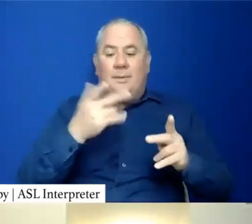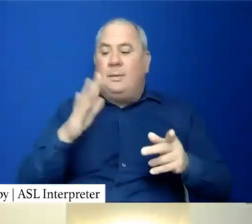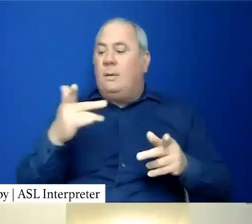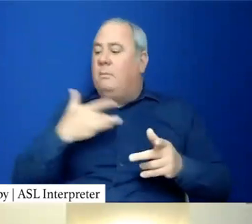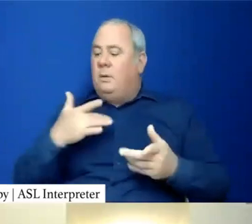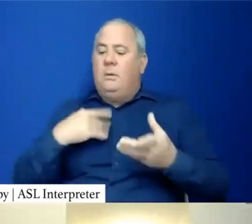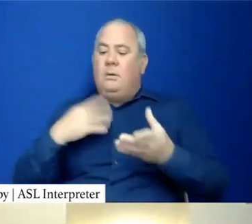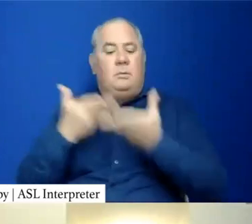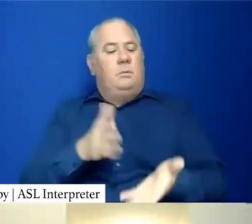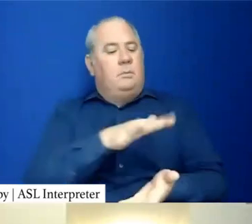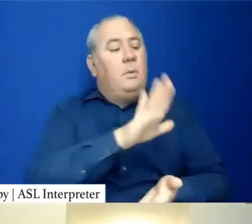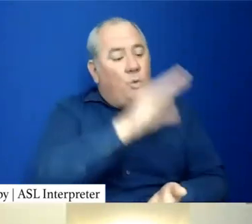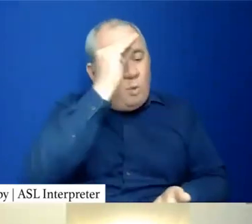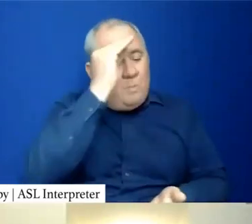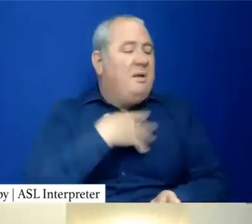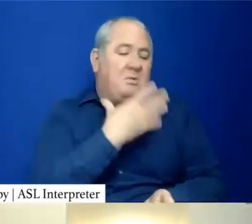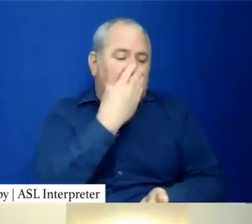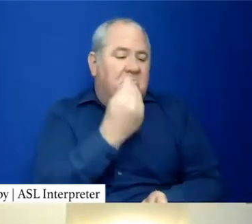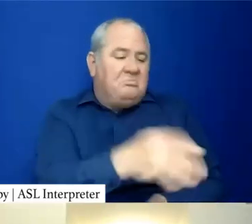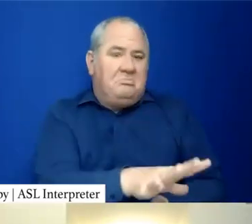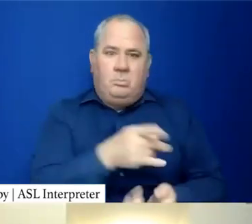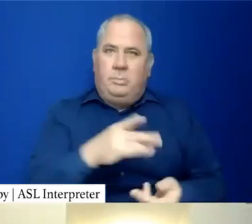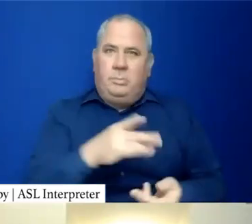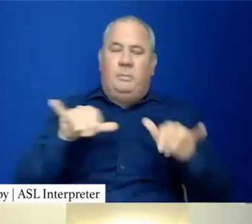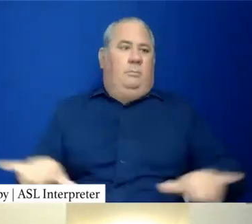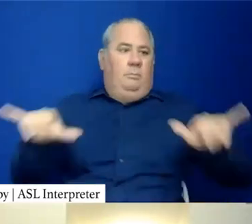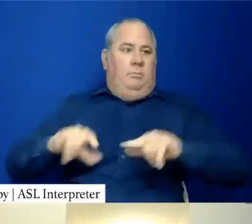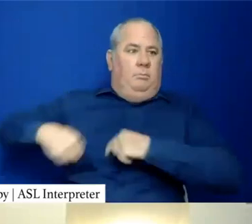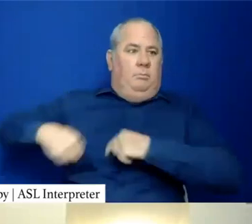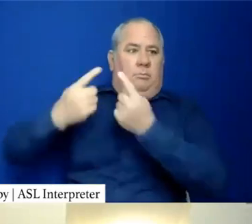position of power, it's liberating, but it also sometimes